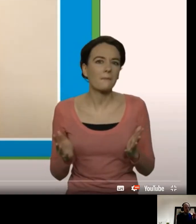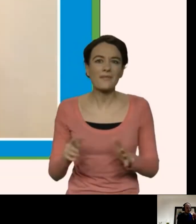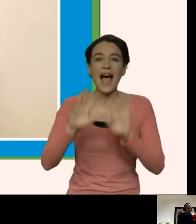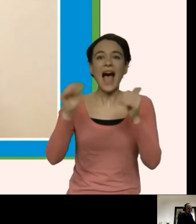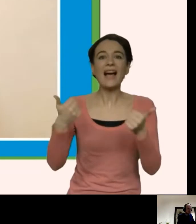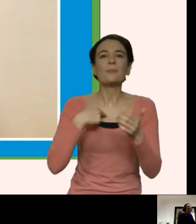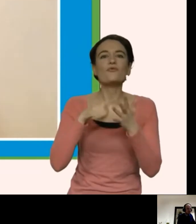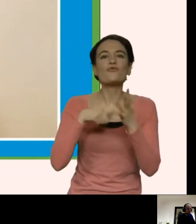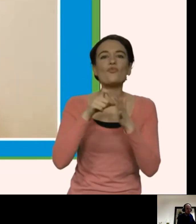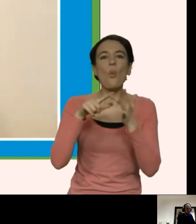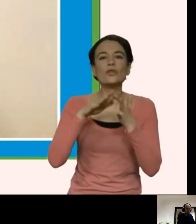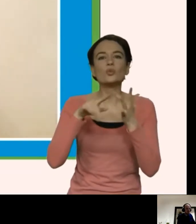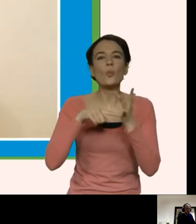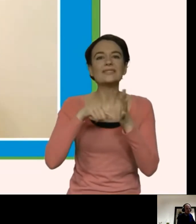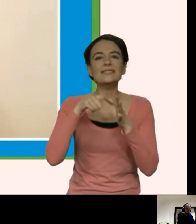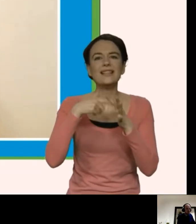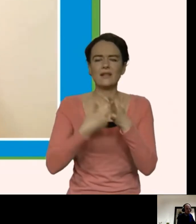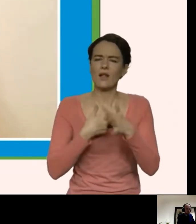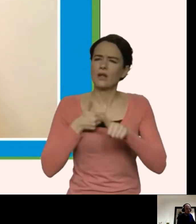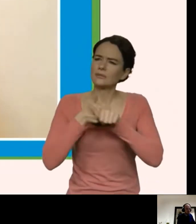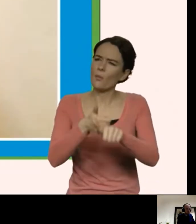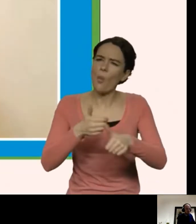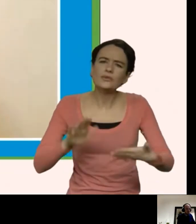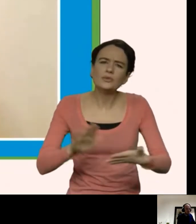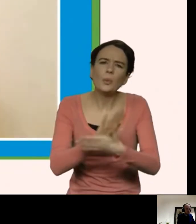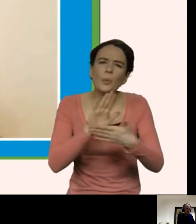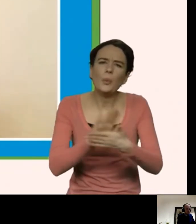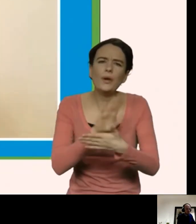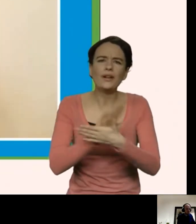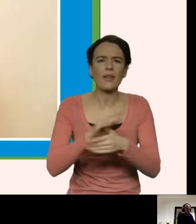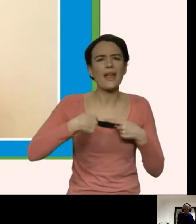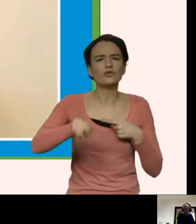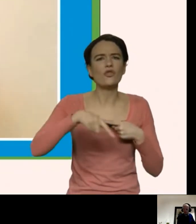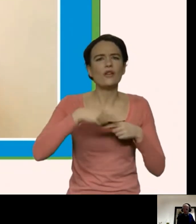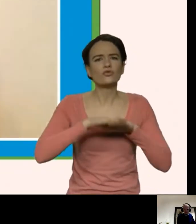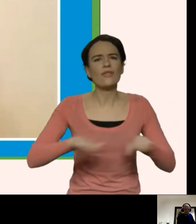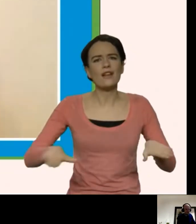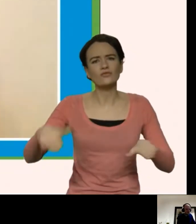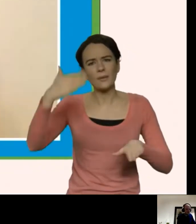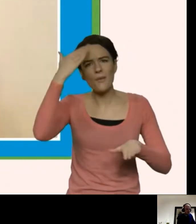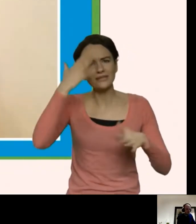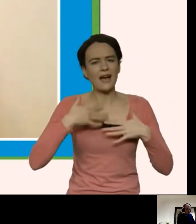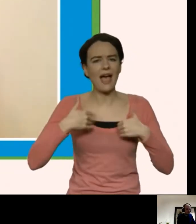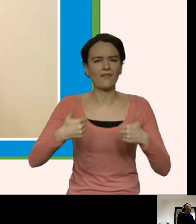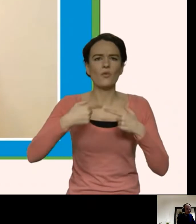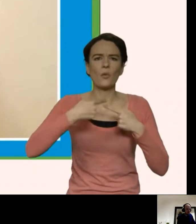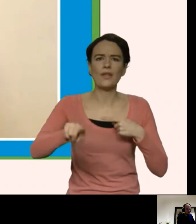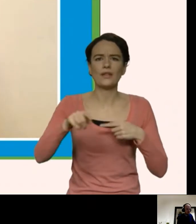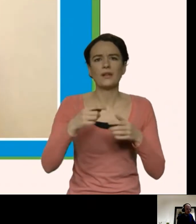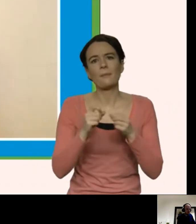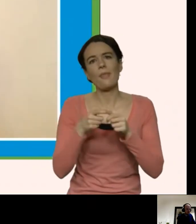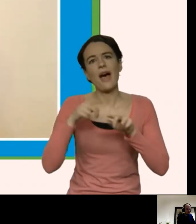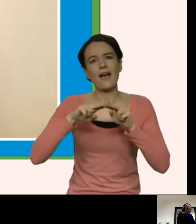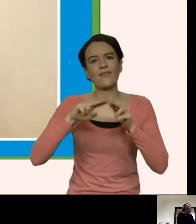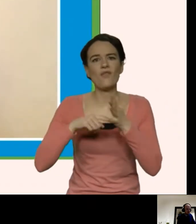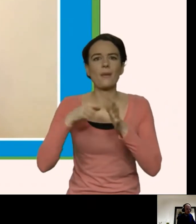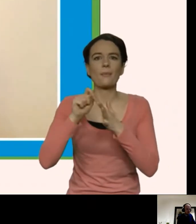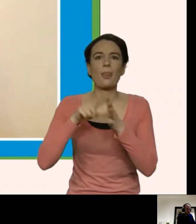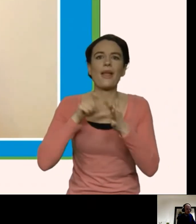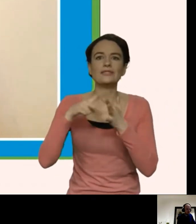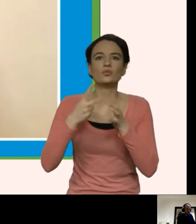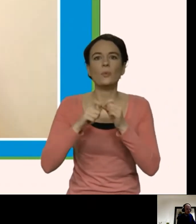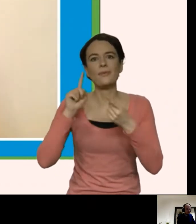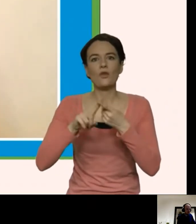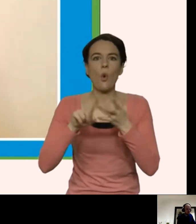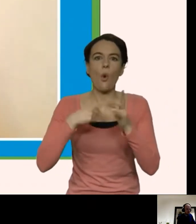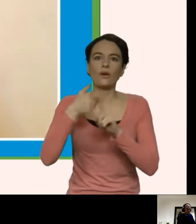Hi everyone, I'm Jodie Whittaker and I am delighted to be supporting this year's Children's Mental Health Week, along with BAFTA, Place to Be